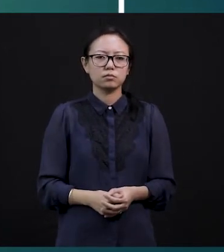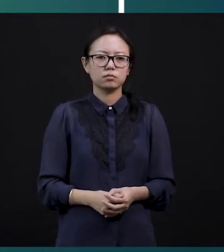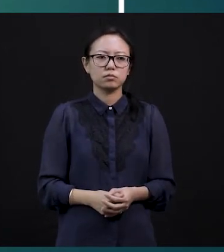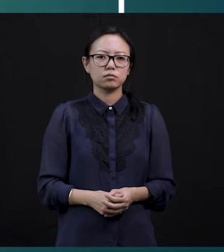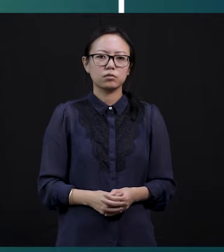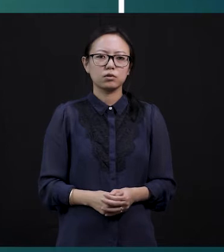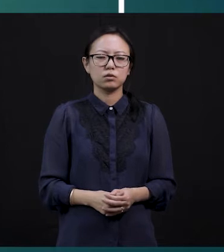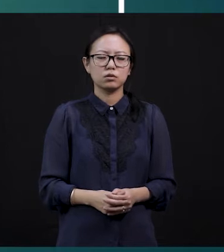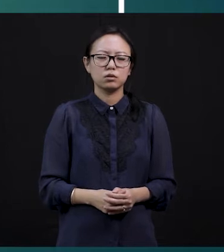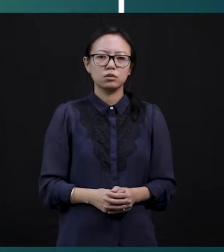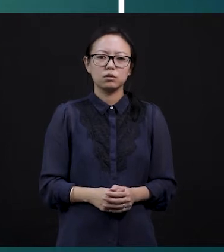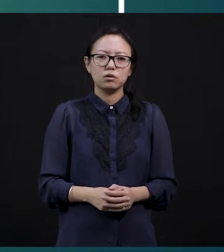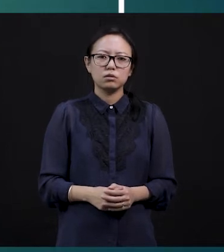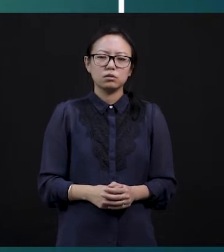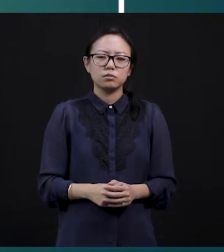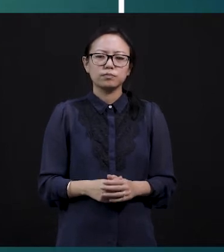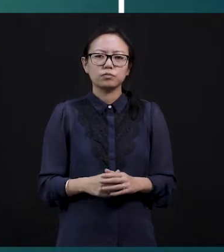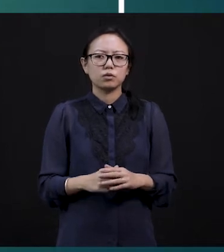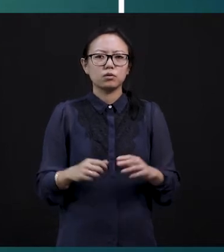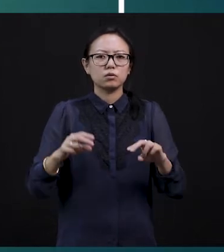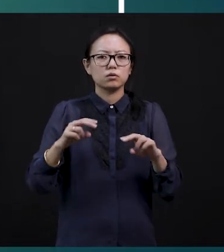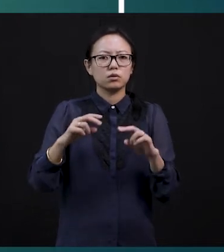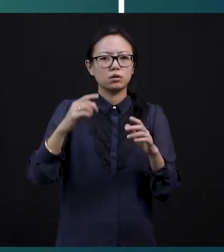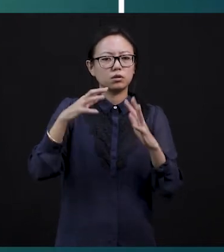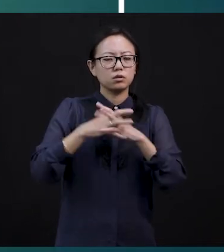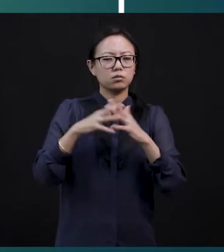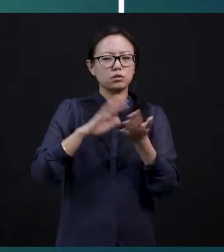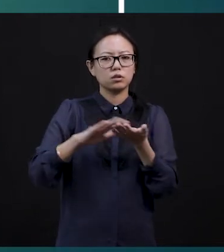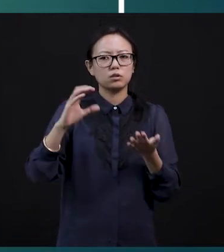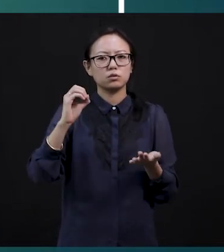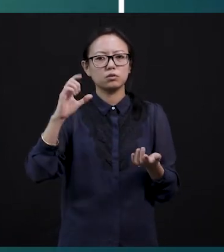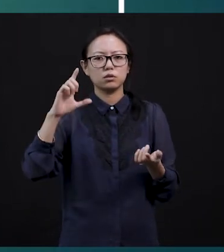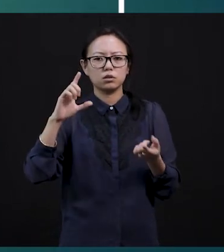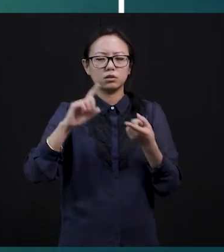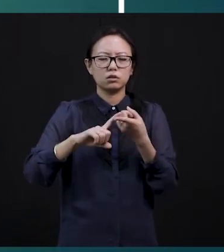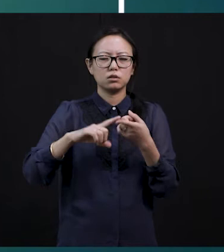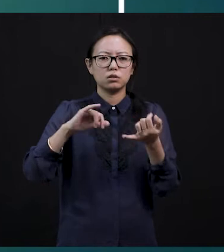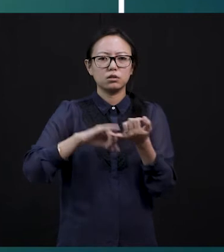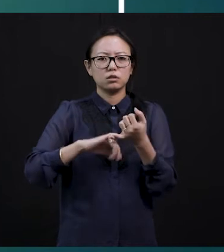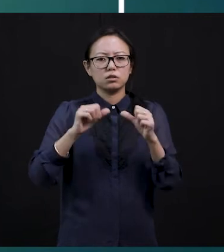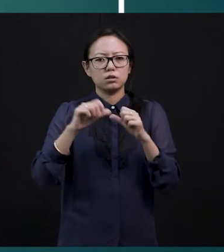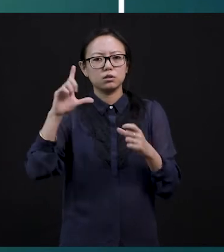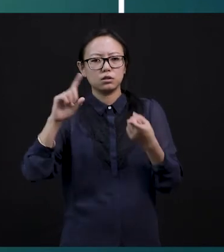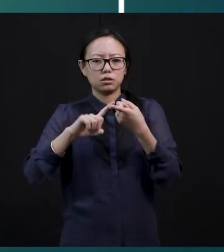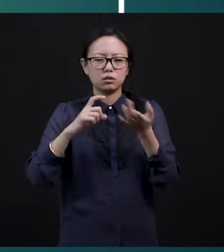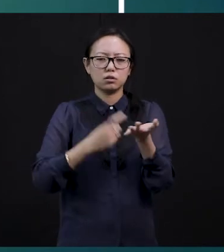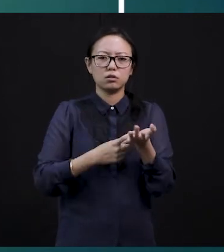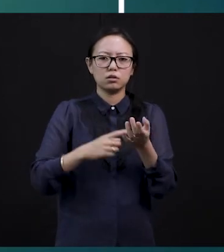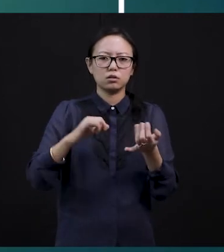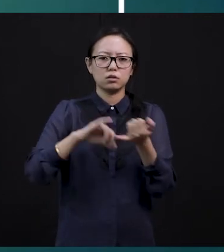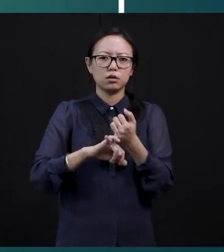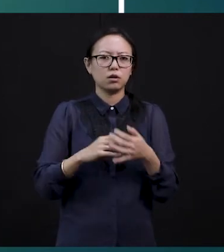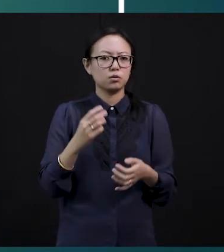stocks to meet the needs of the retailers. Hence, a large investment needs to invest in fast spaces like warehouse and godown.